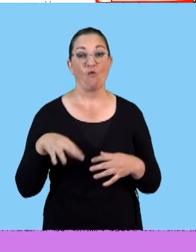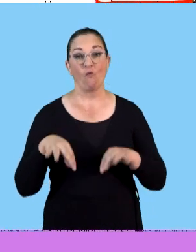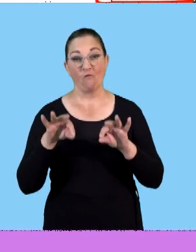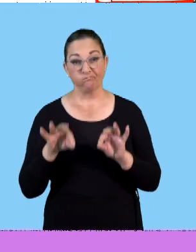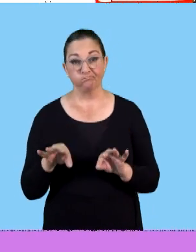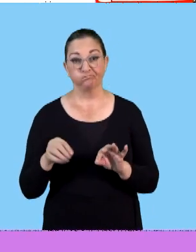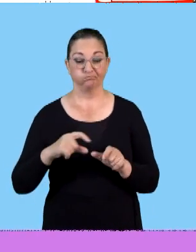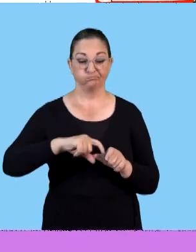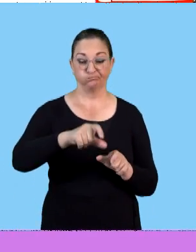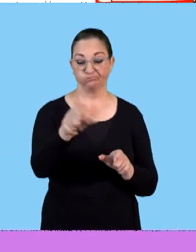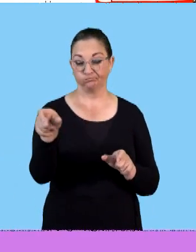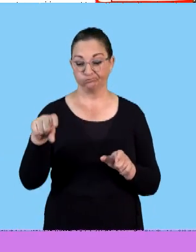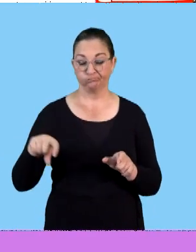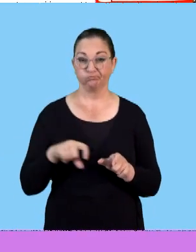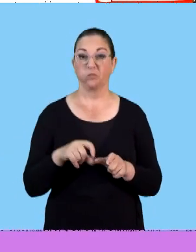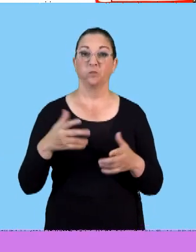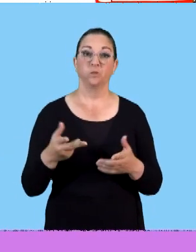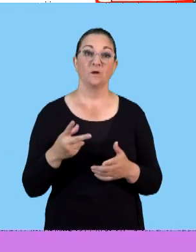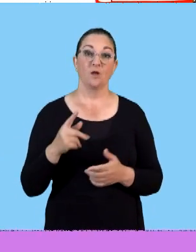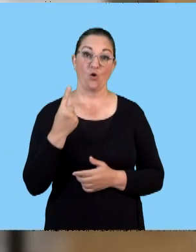of fabric that is left over